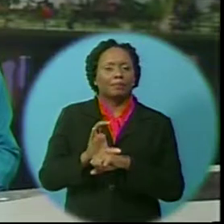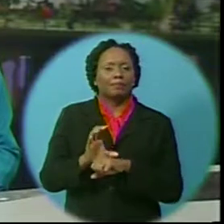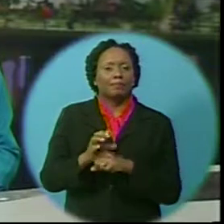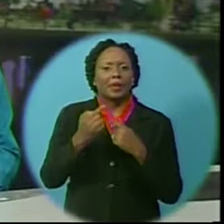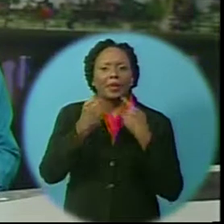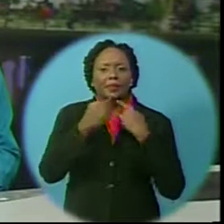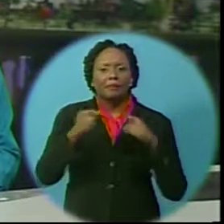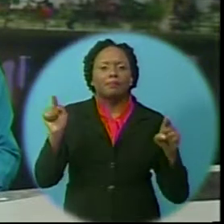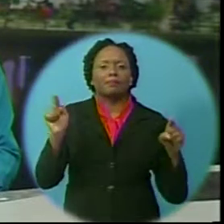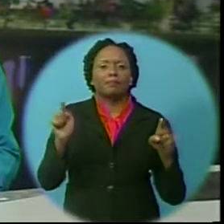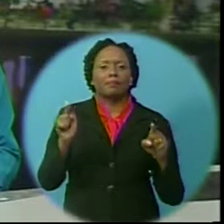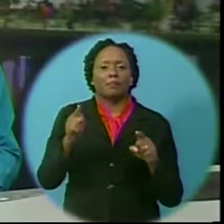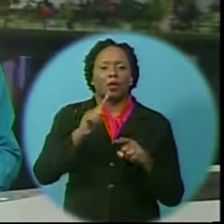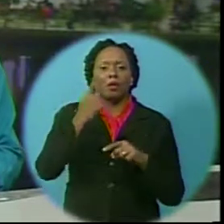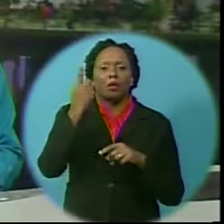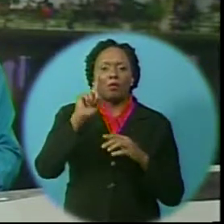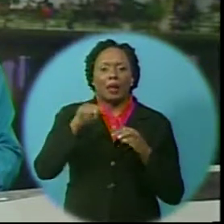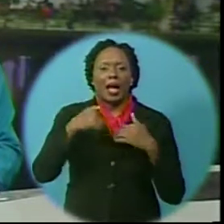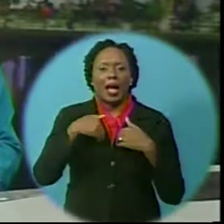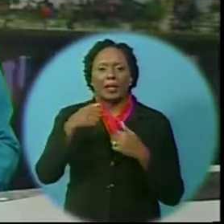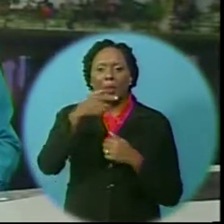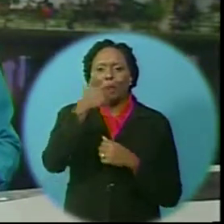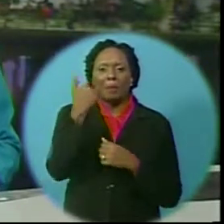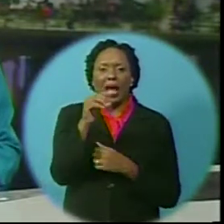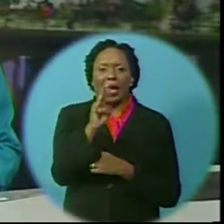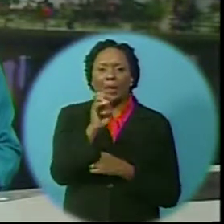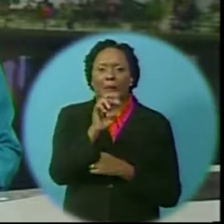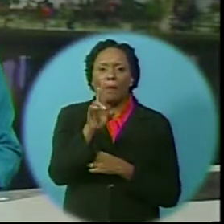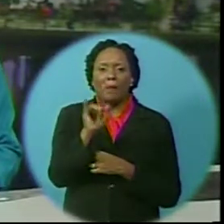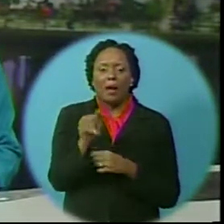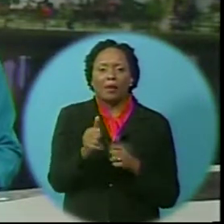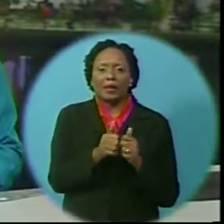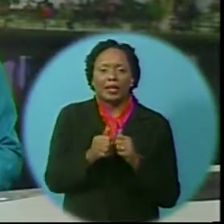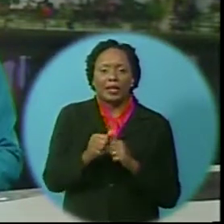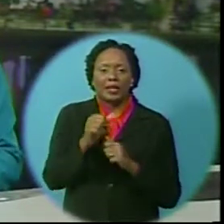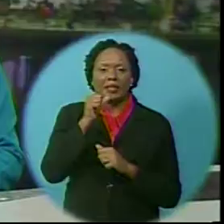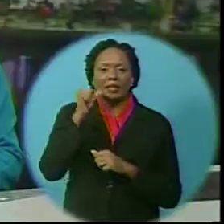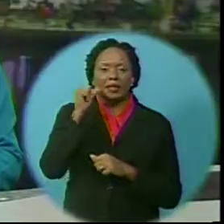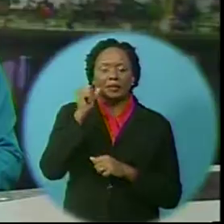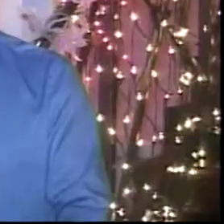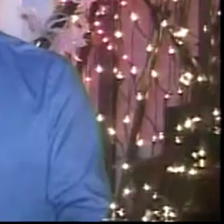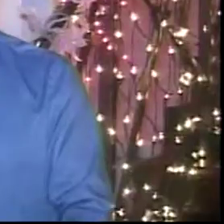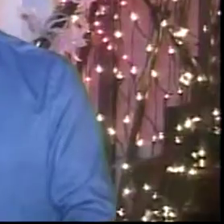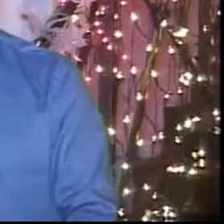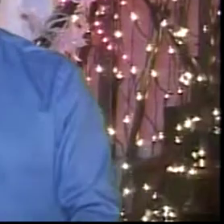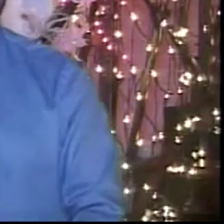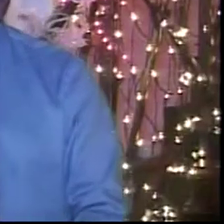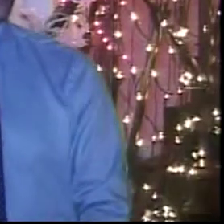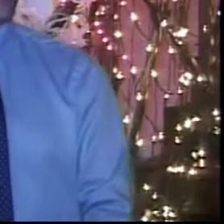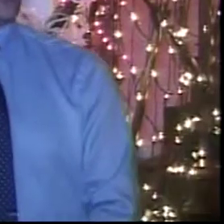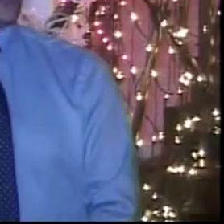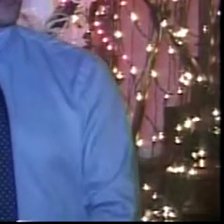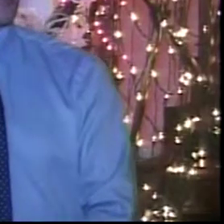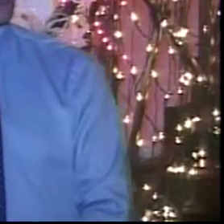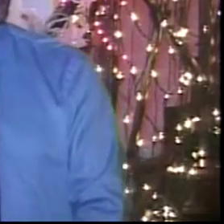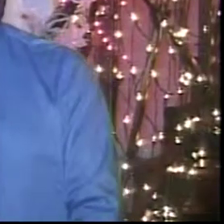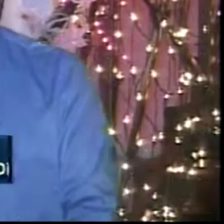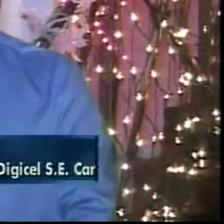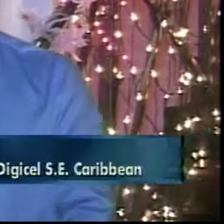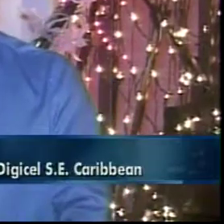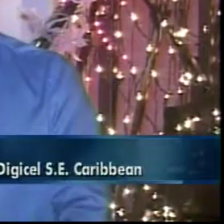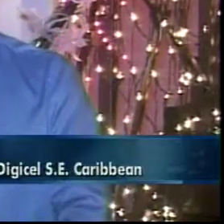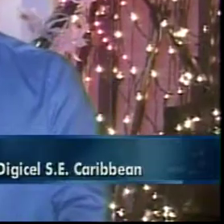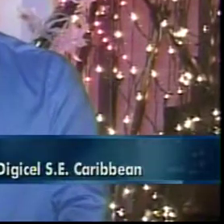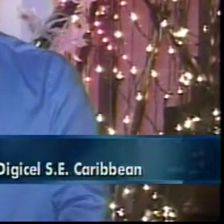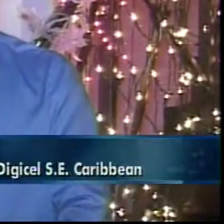event for Partners Blackberry at the Lone Star restaurant. Three years on from the introduction of Digicel